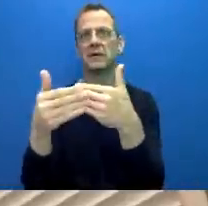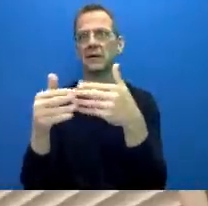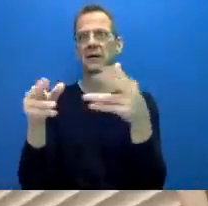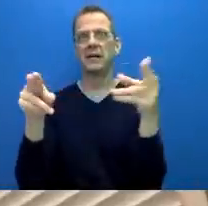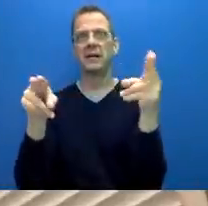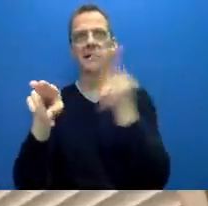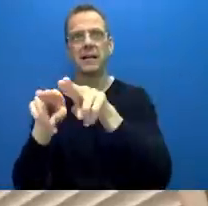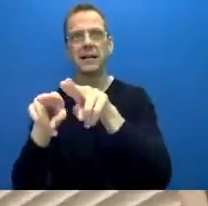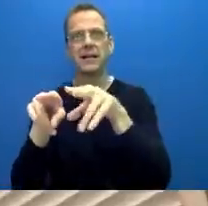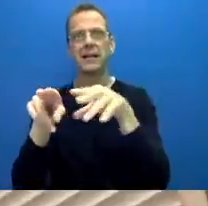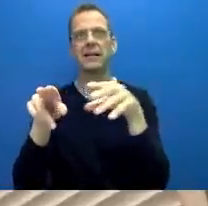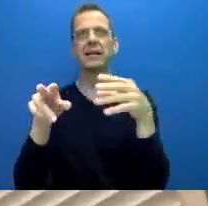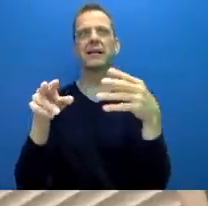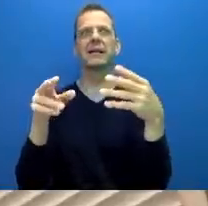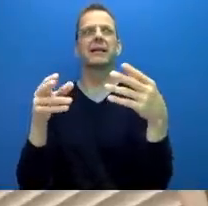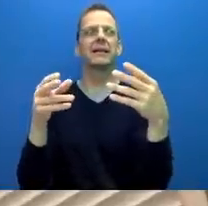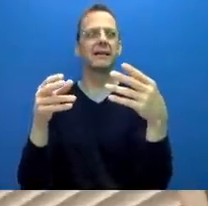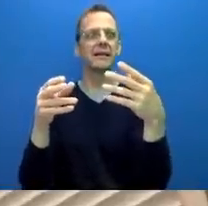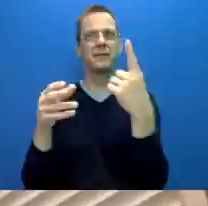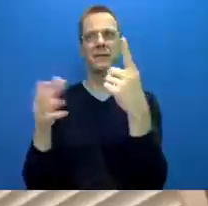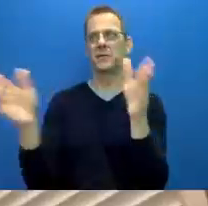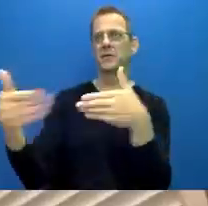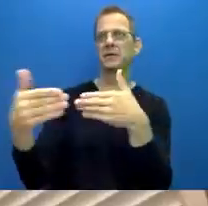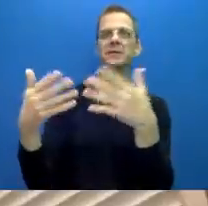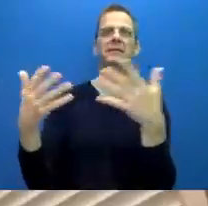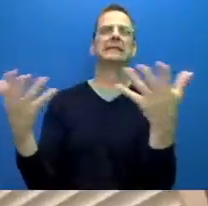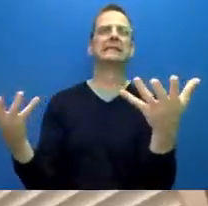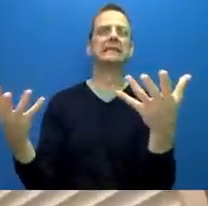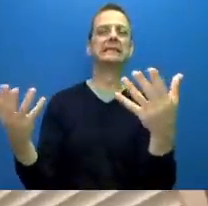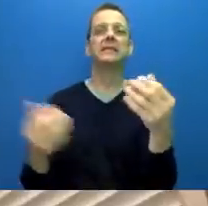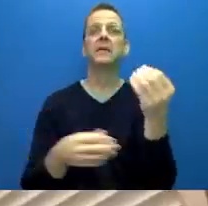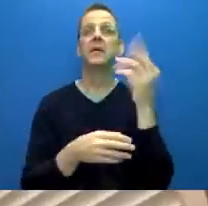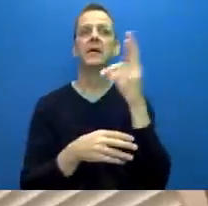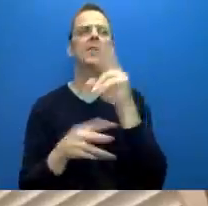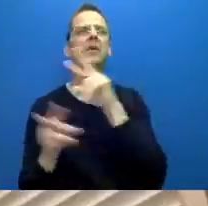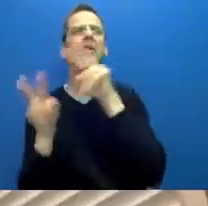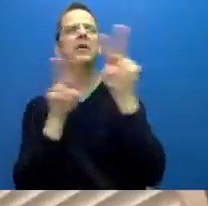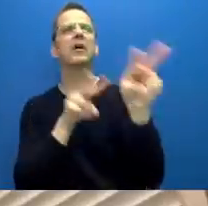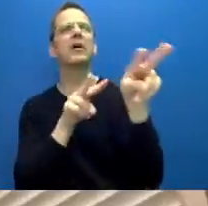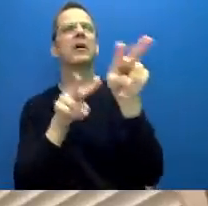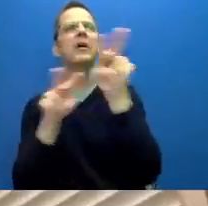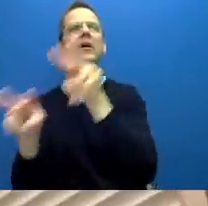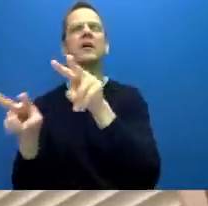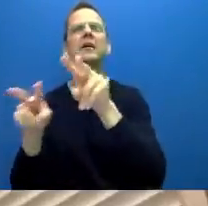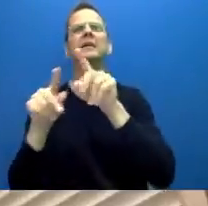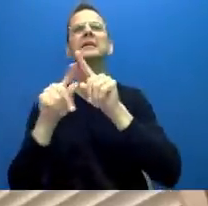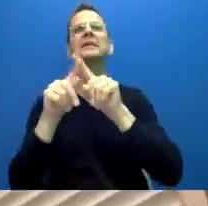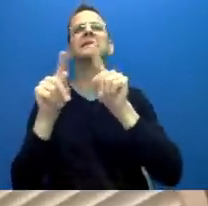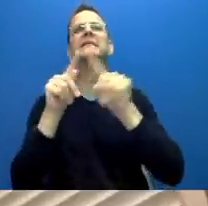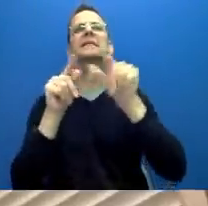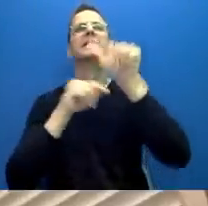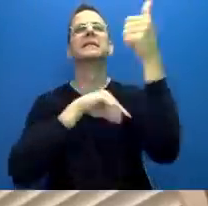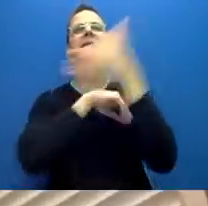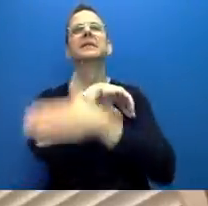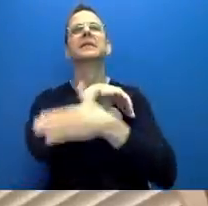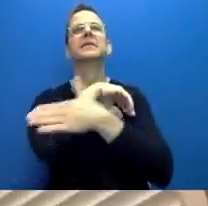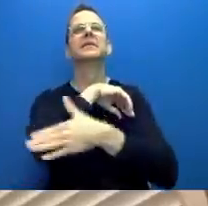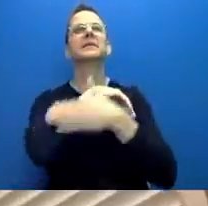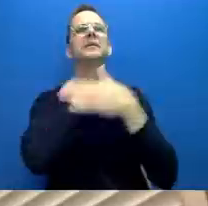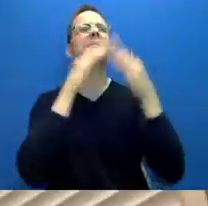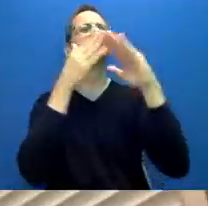is something that we saw in the second wave. And we might see other